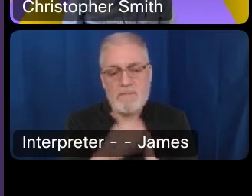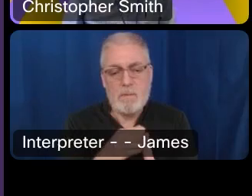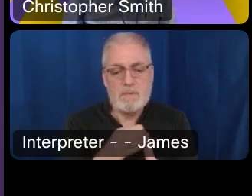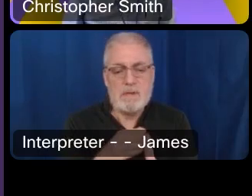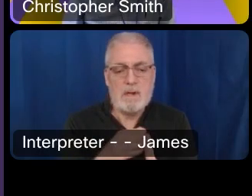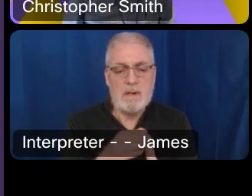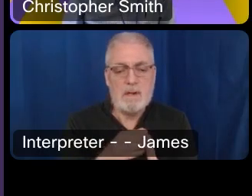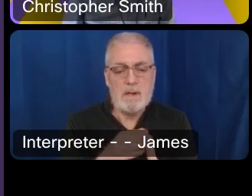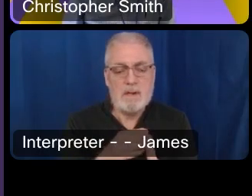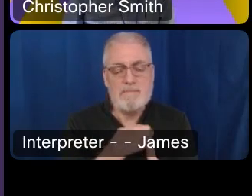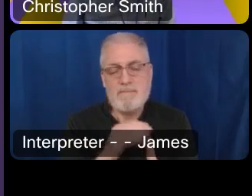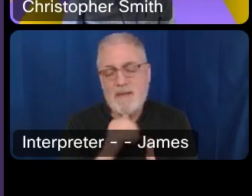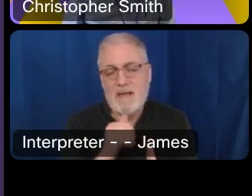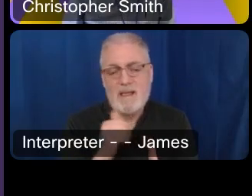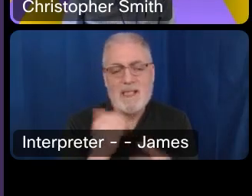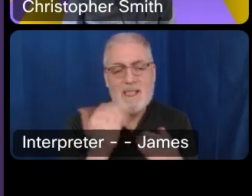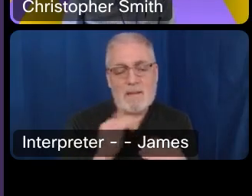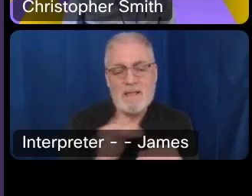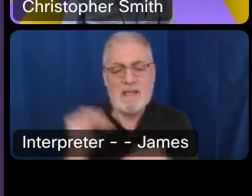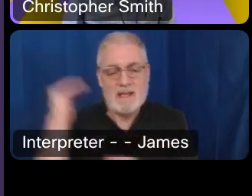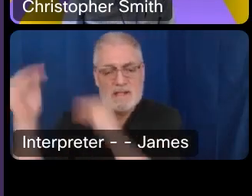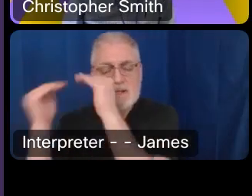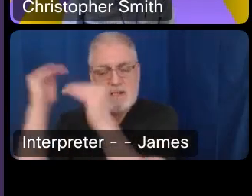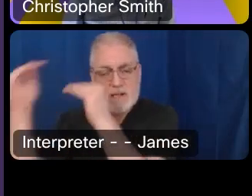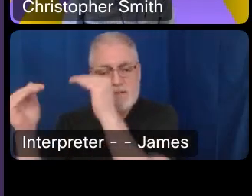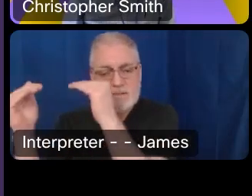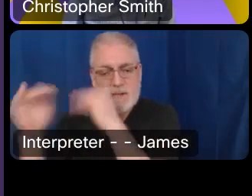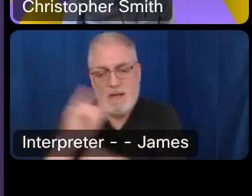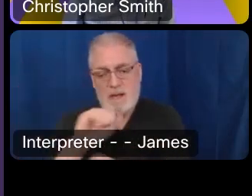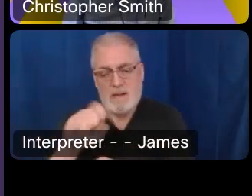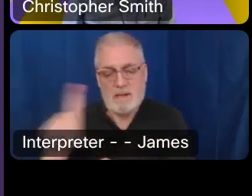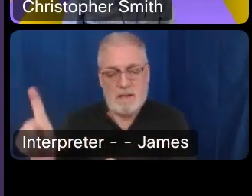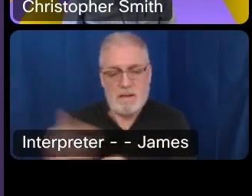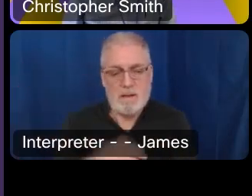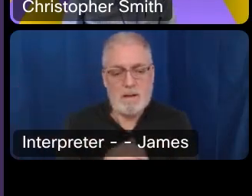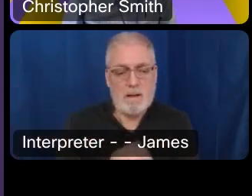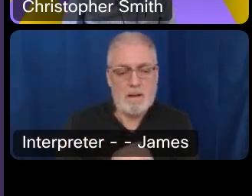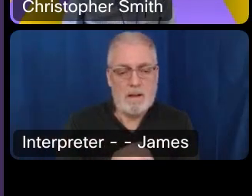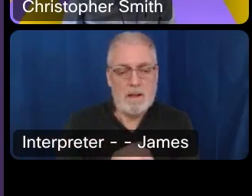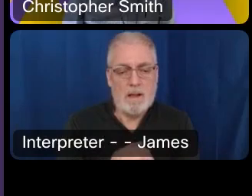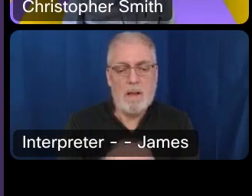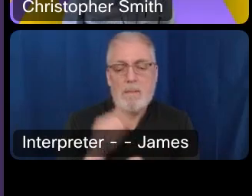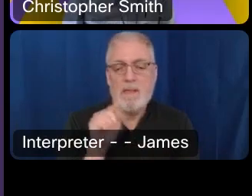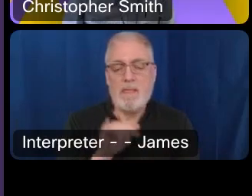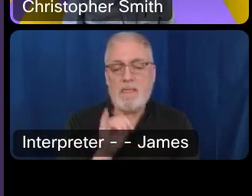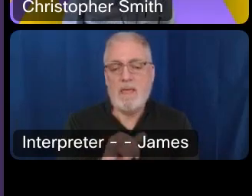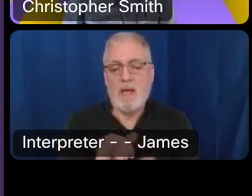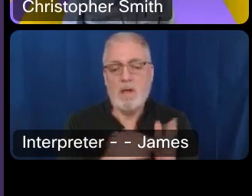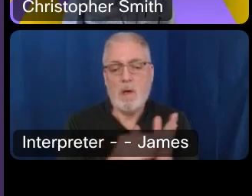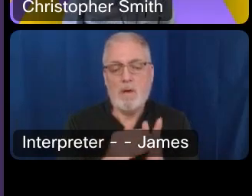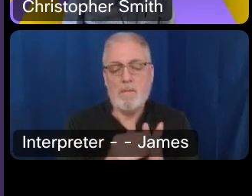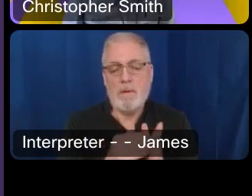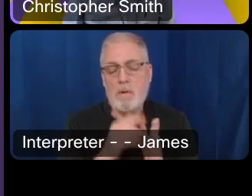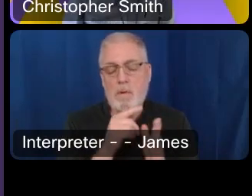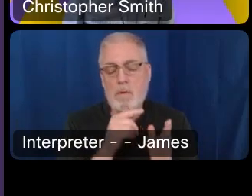they're not limited to people with those comorbidities, but that's often who ends up